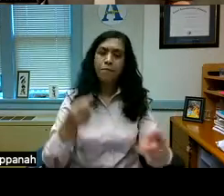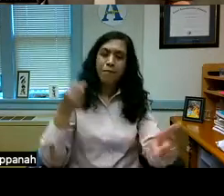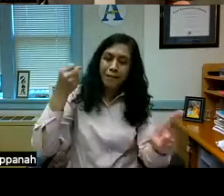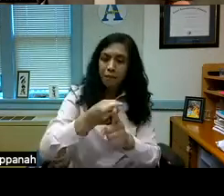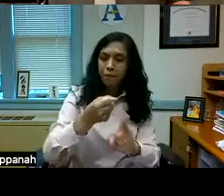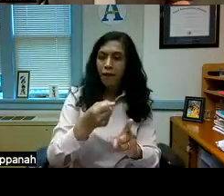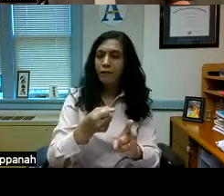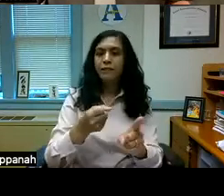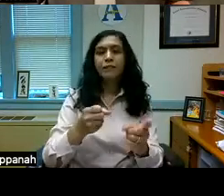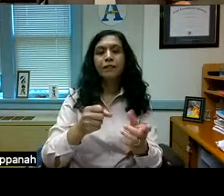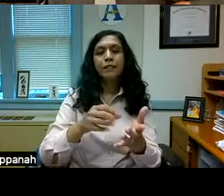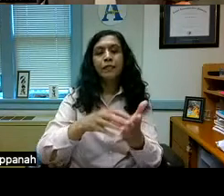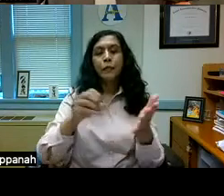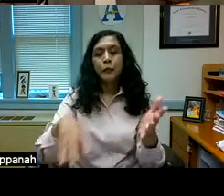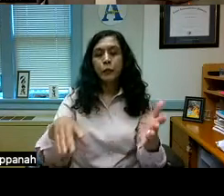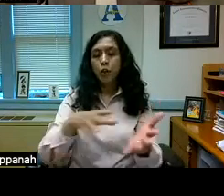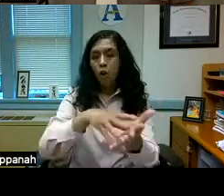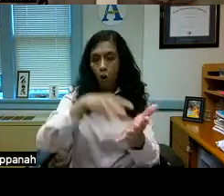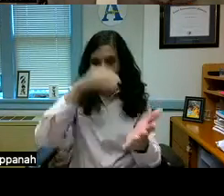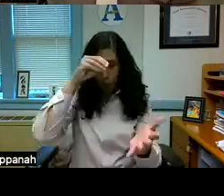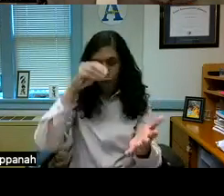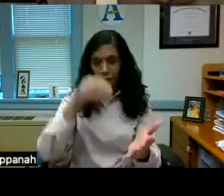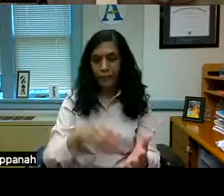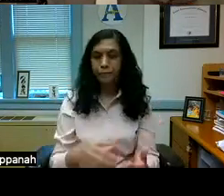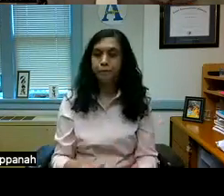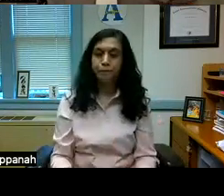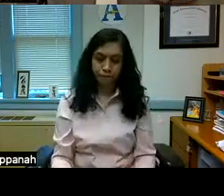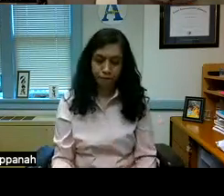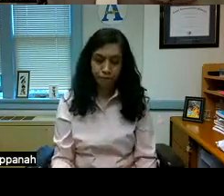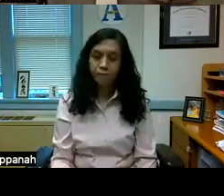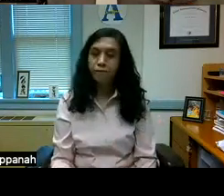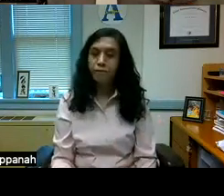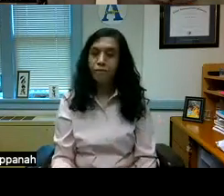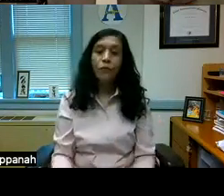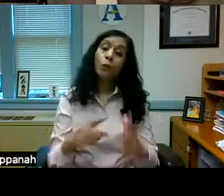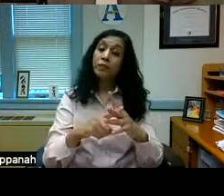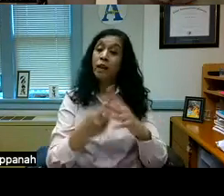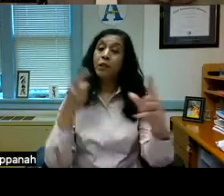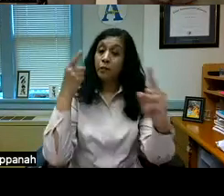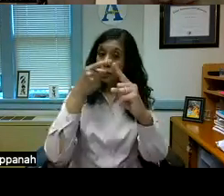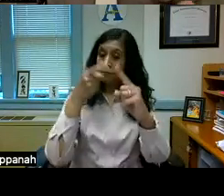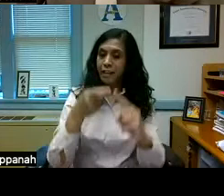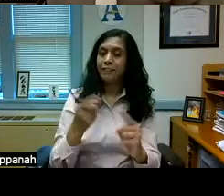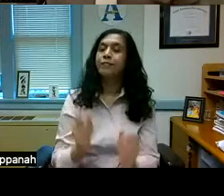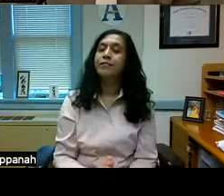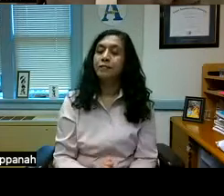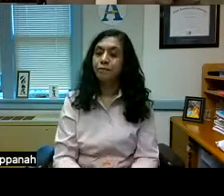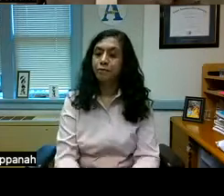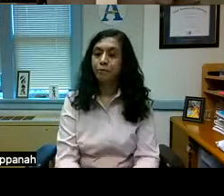Okay, let's go ahead and take on school improvement strategies and their impact and student